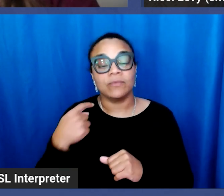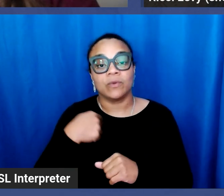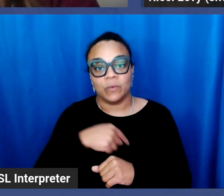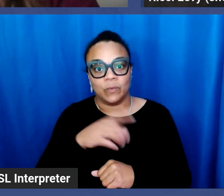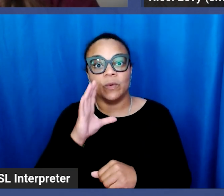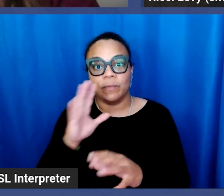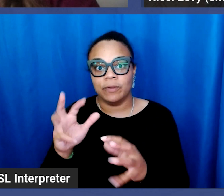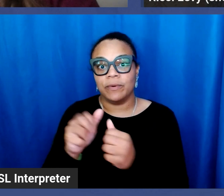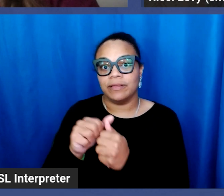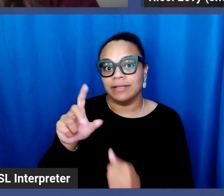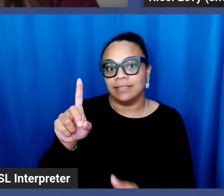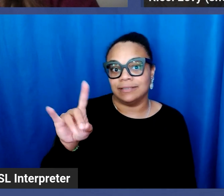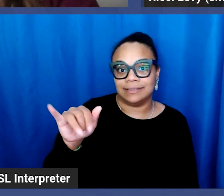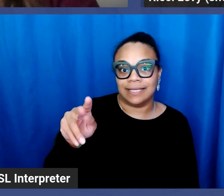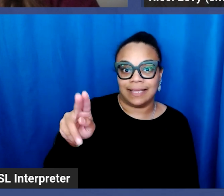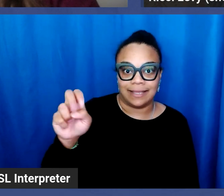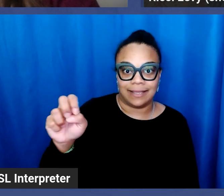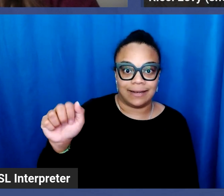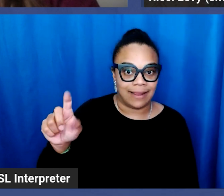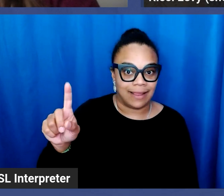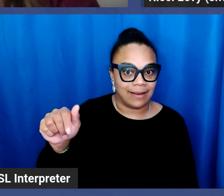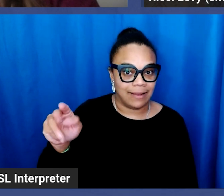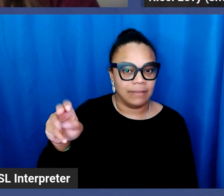by Diana Adams for that program.